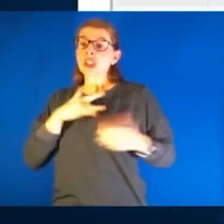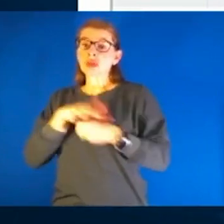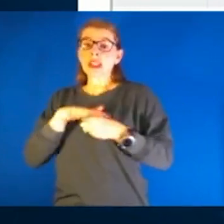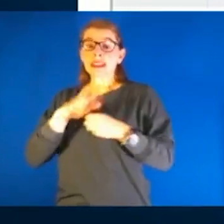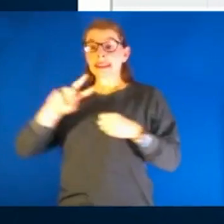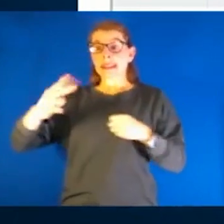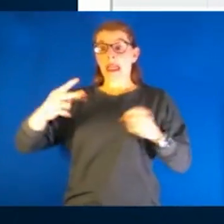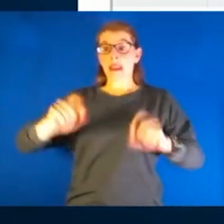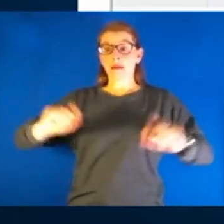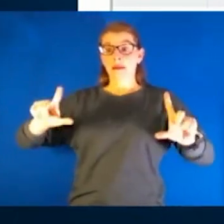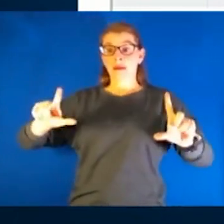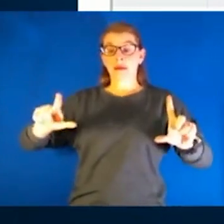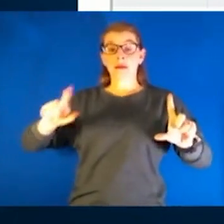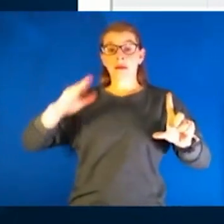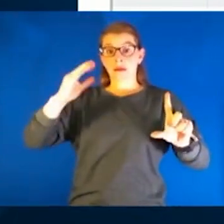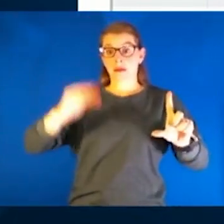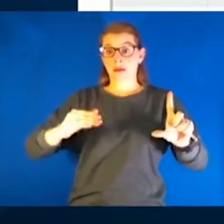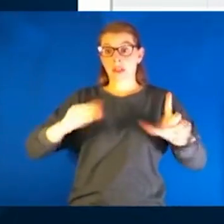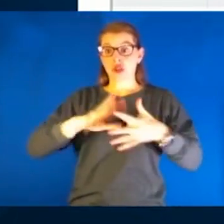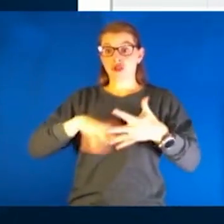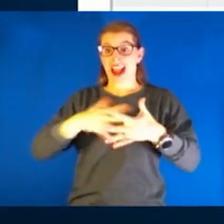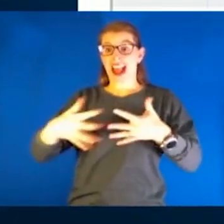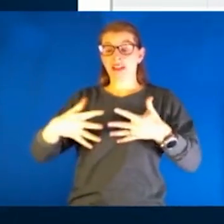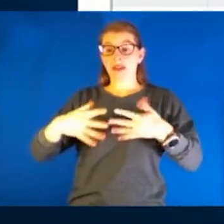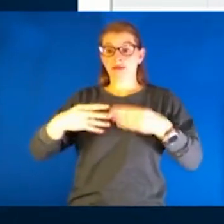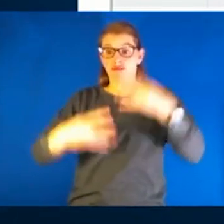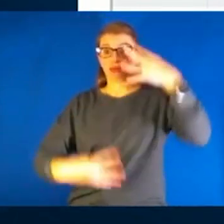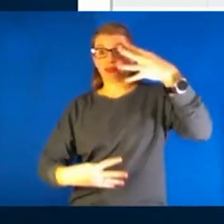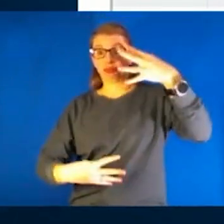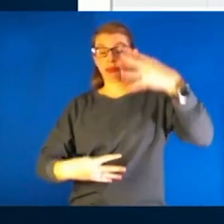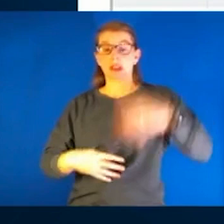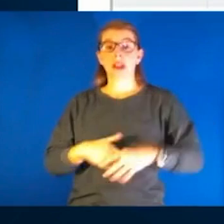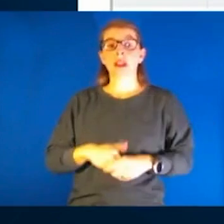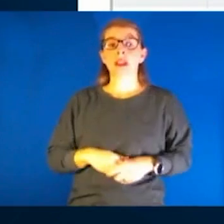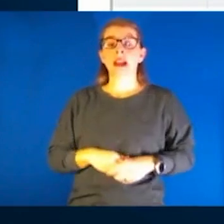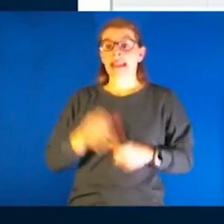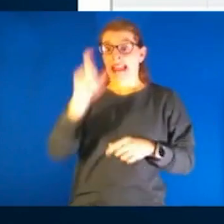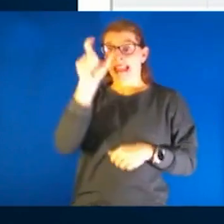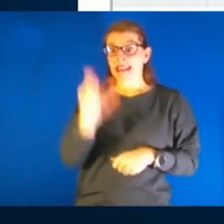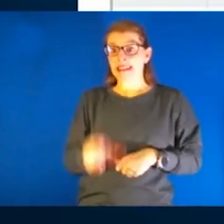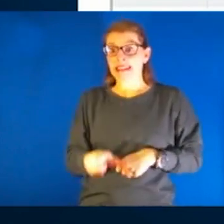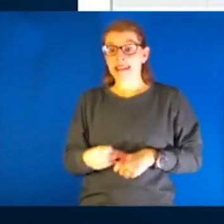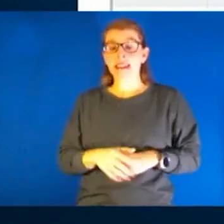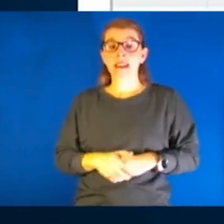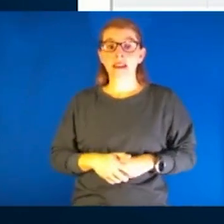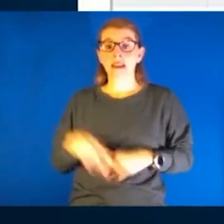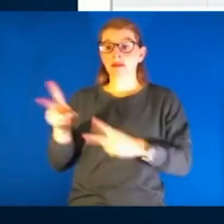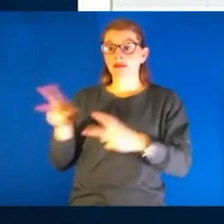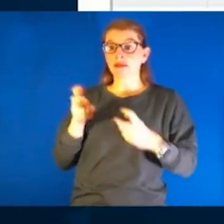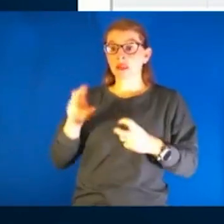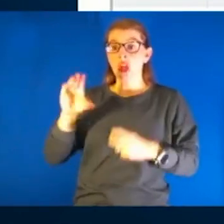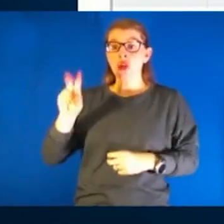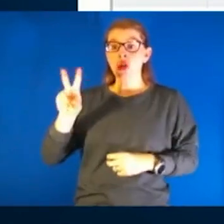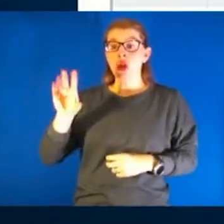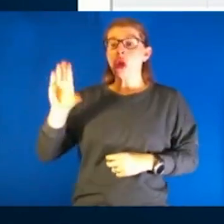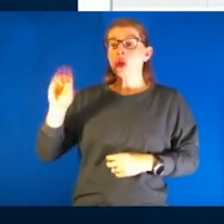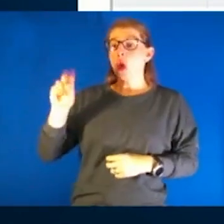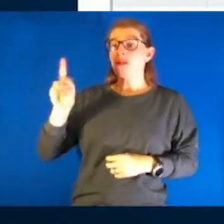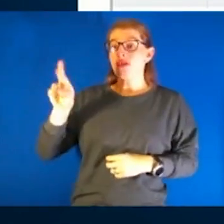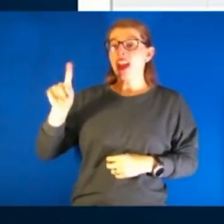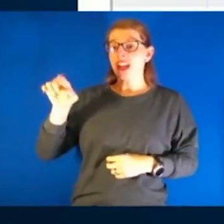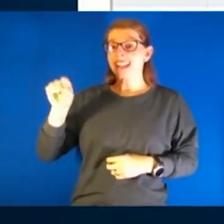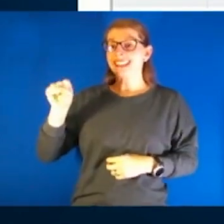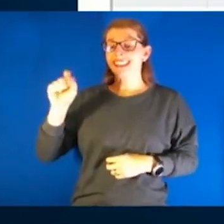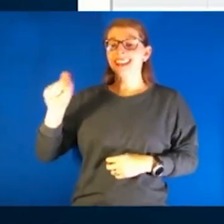of that graph that we can see, or that list. This is taken from covariance.org. As you can see, in that middle